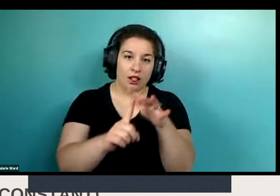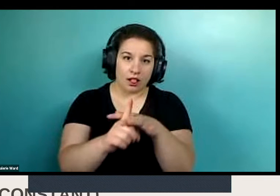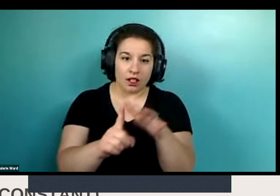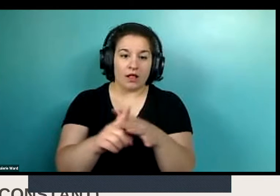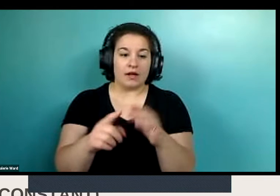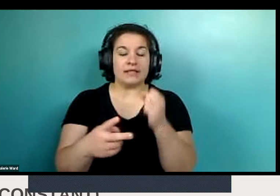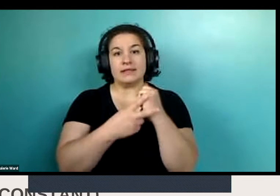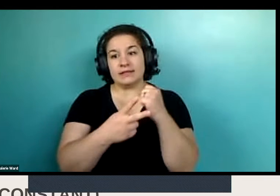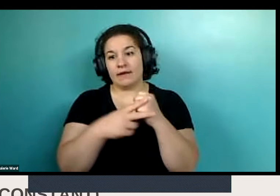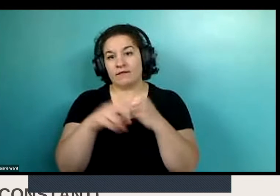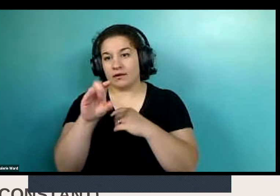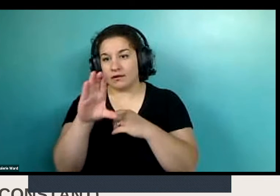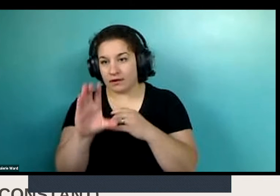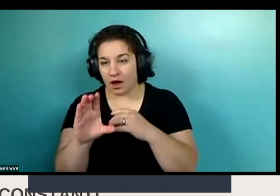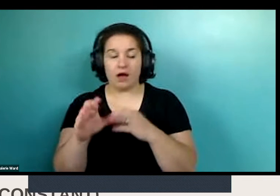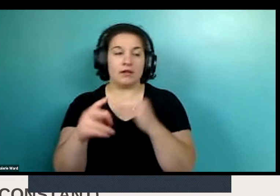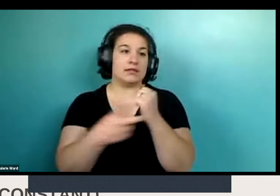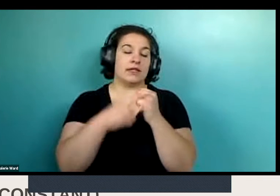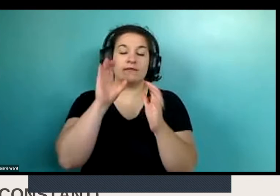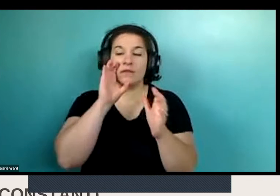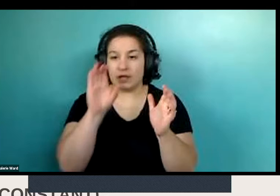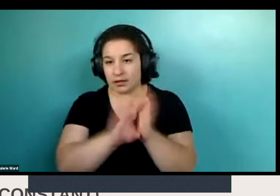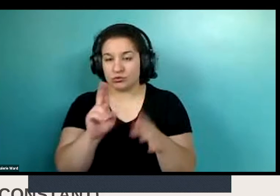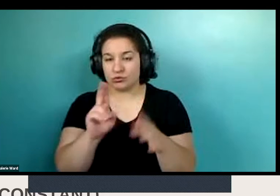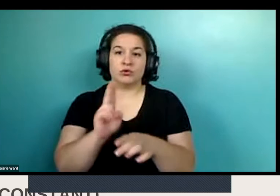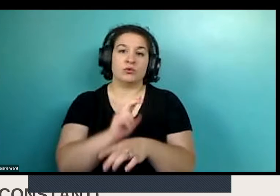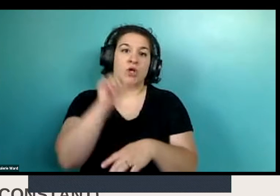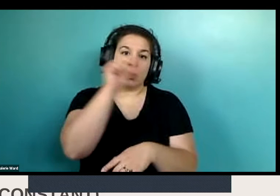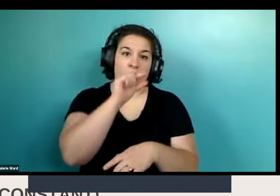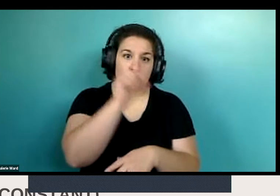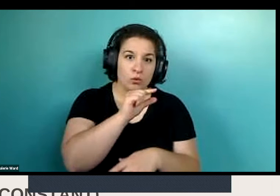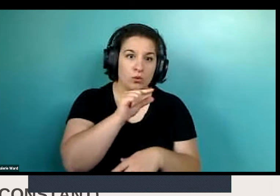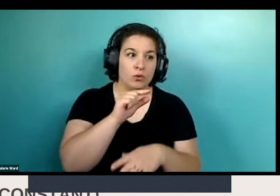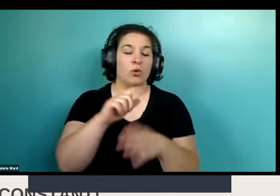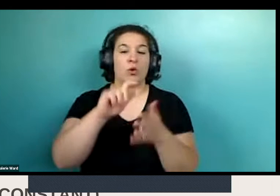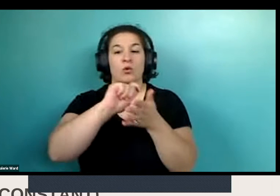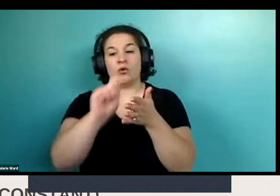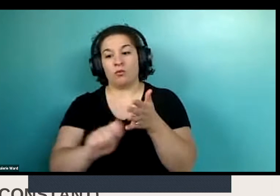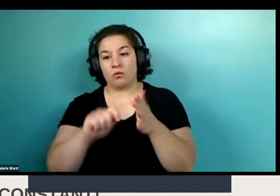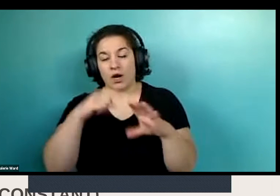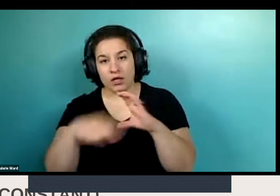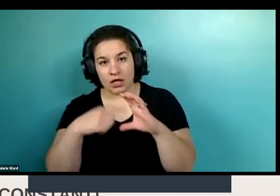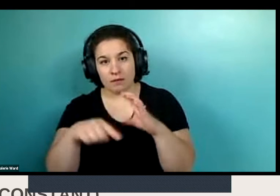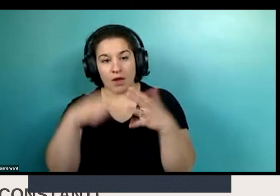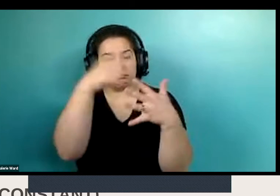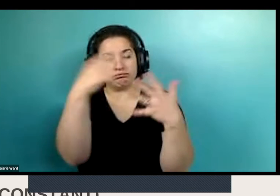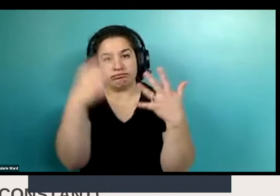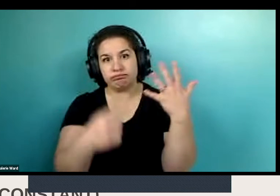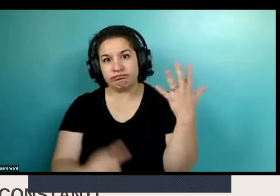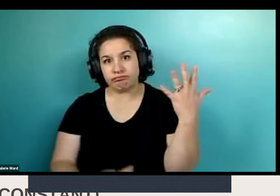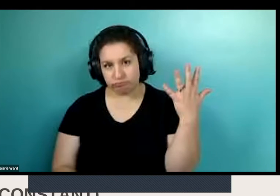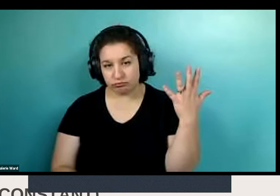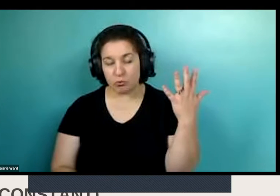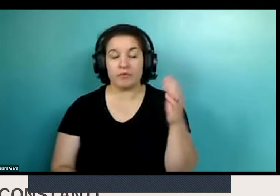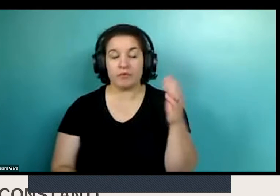downloading software, using Google Drive, using Microsoft products, writing and checking emails. For the most part, in our